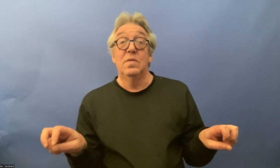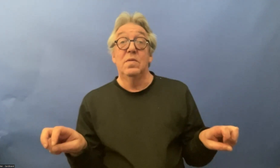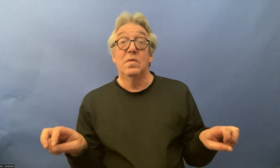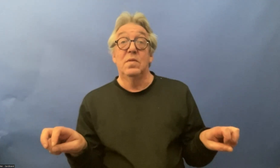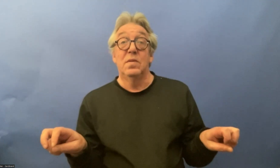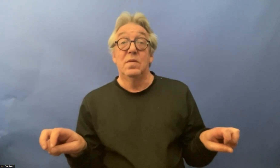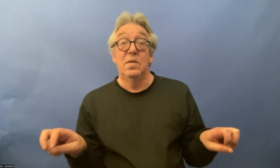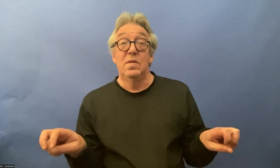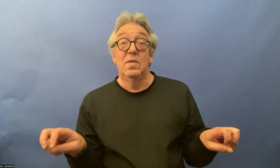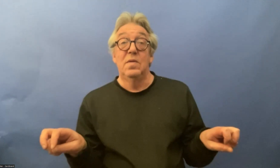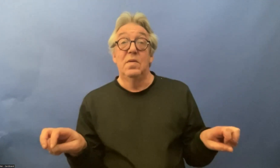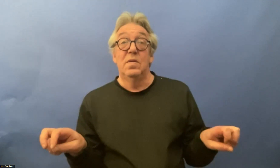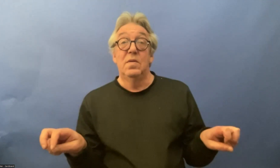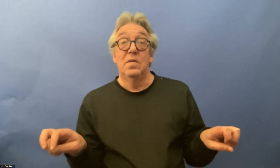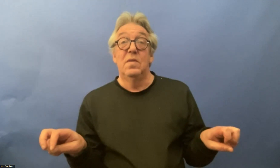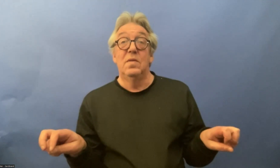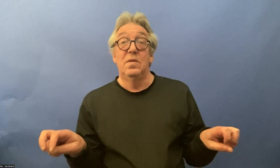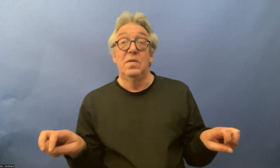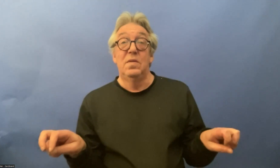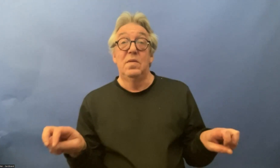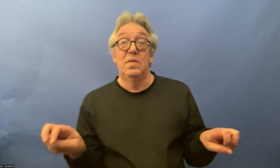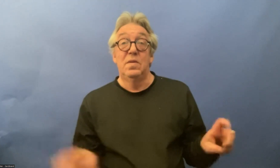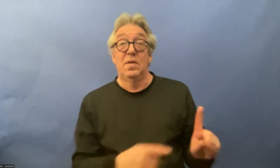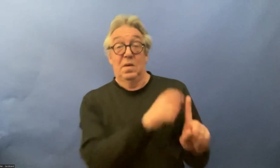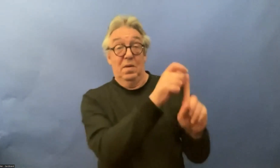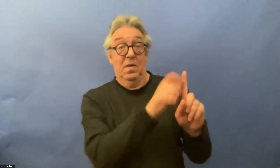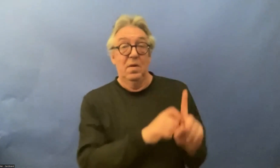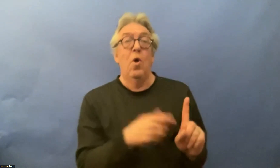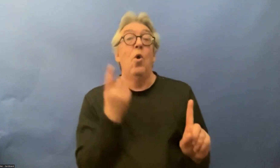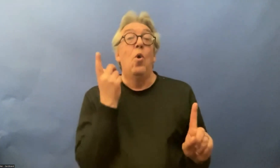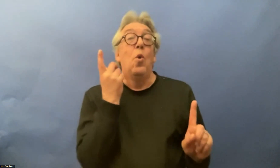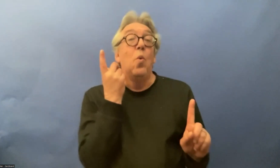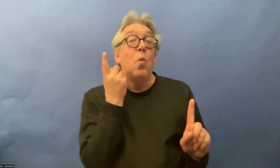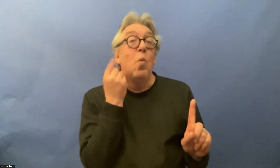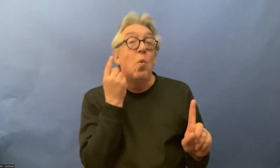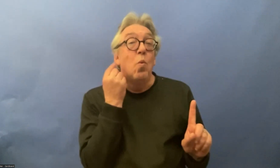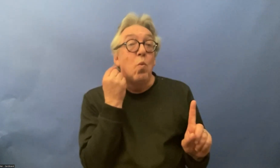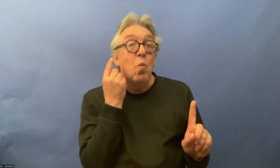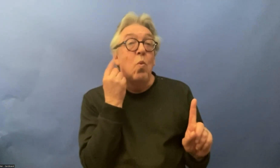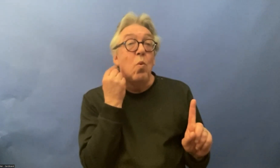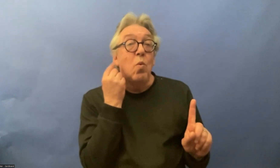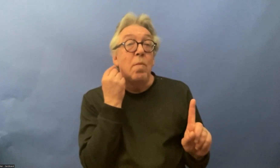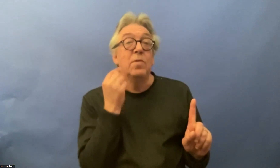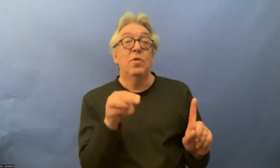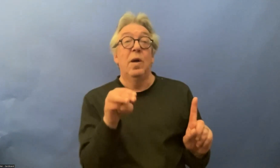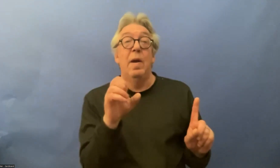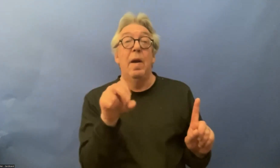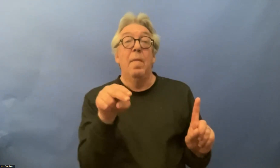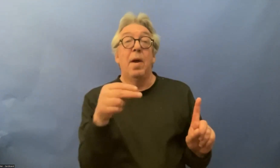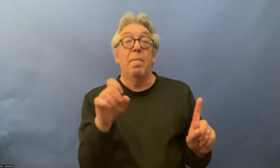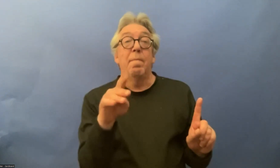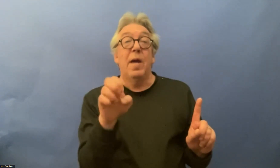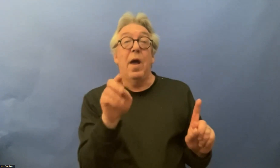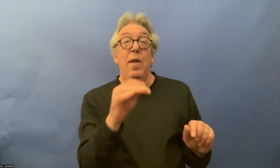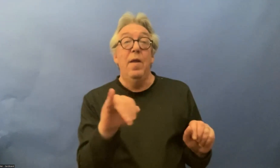Makabe Siddiqui. She's the women and persons with disabilities activist from